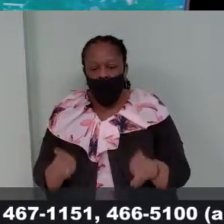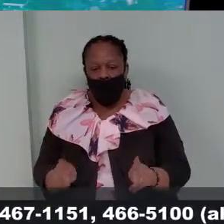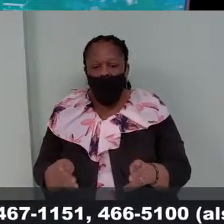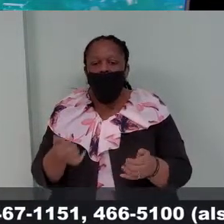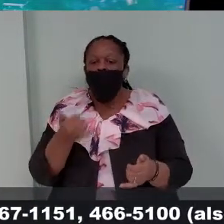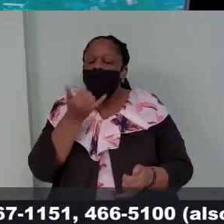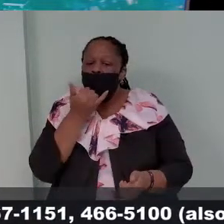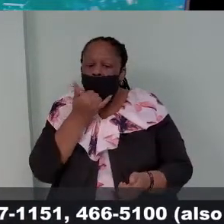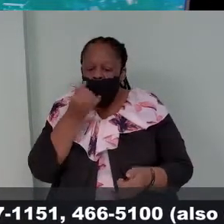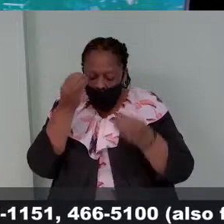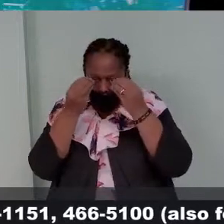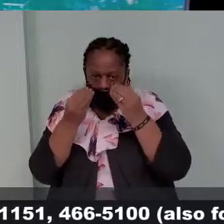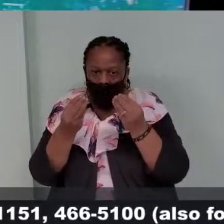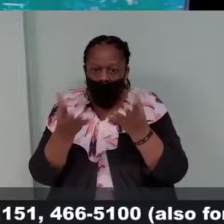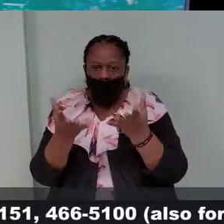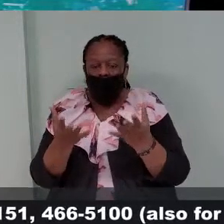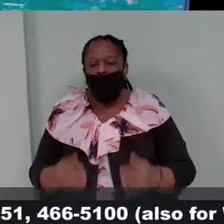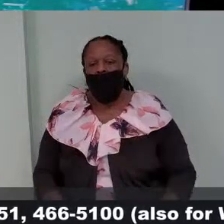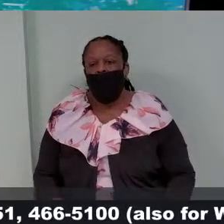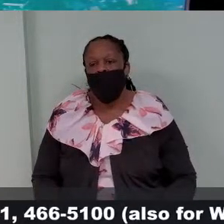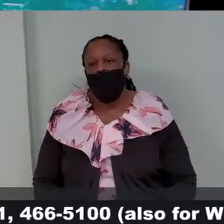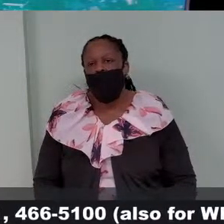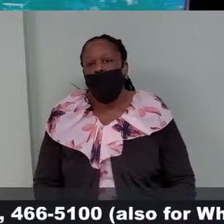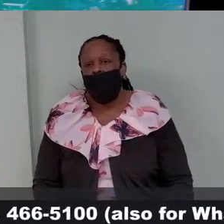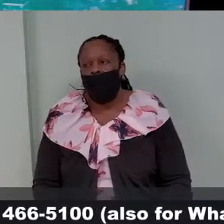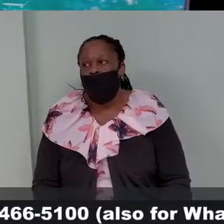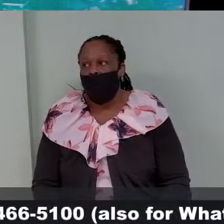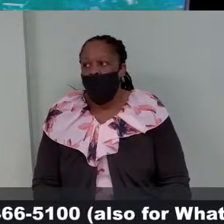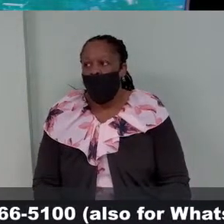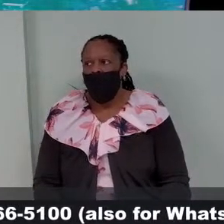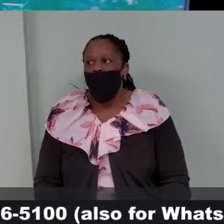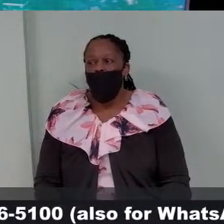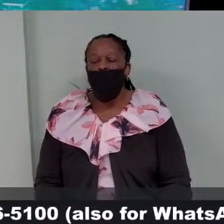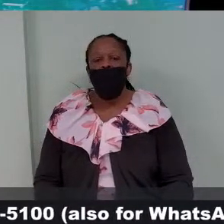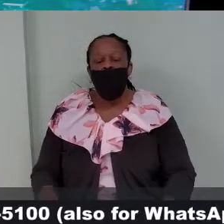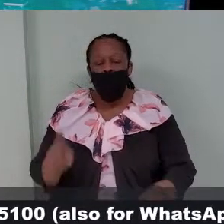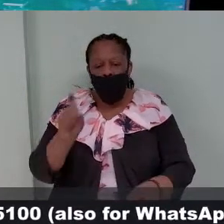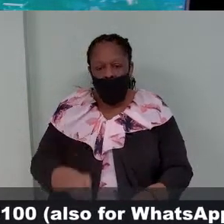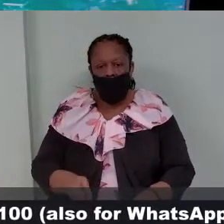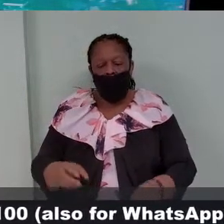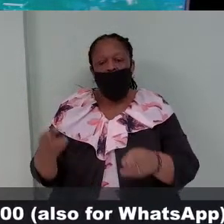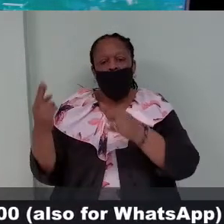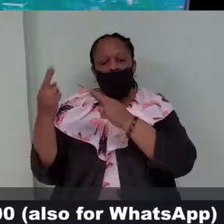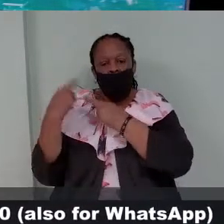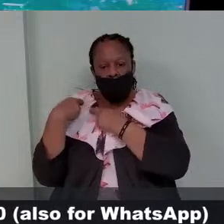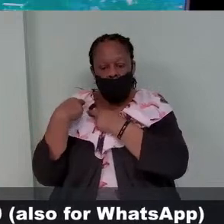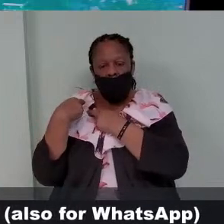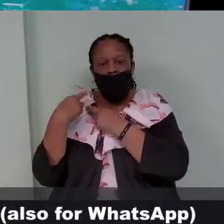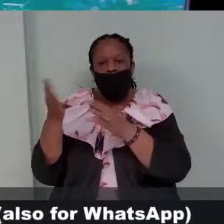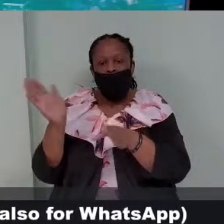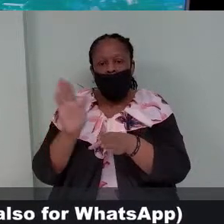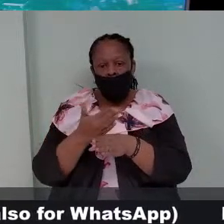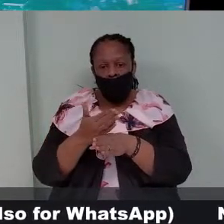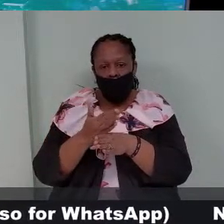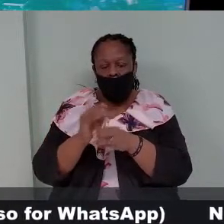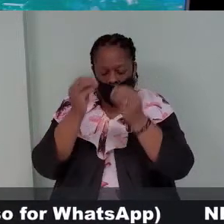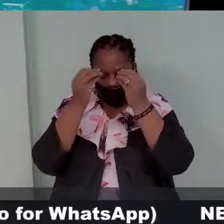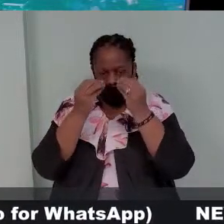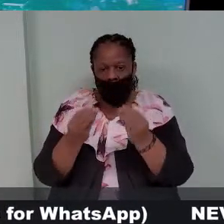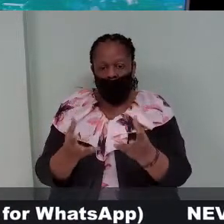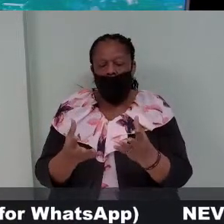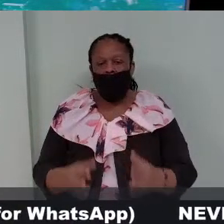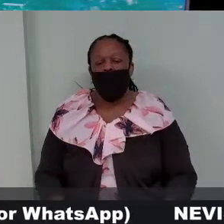for responsible journalism, responsible information sharing. I also want to appeal to the